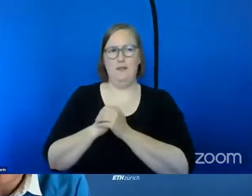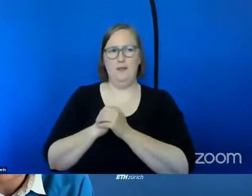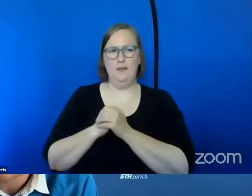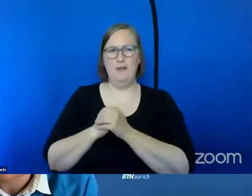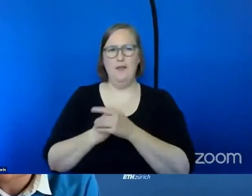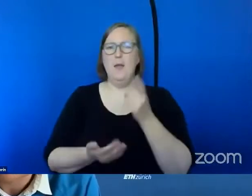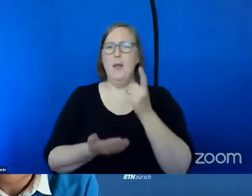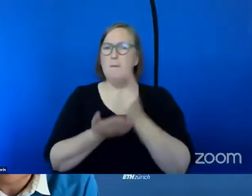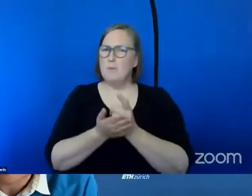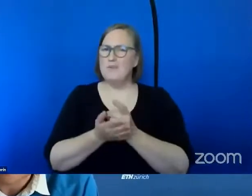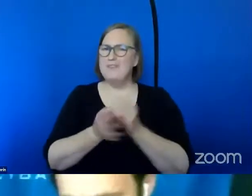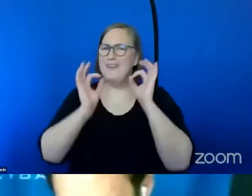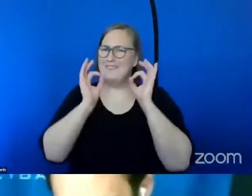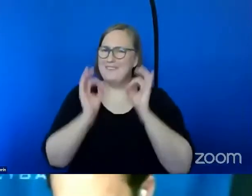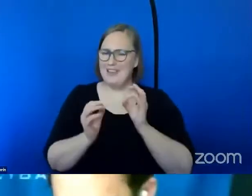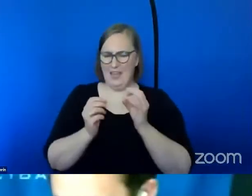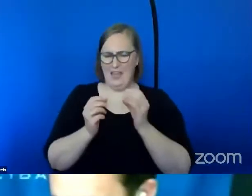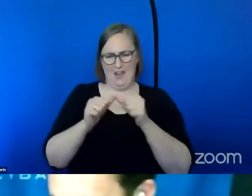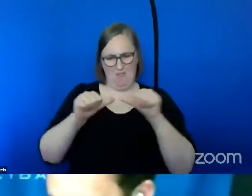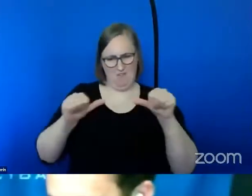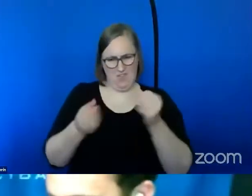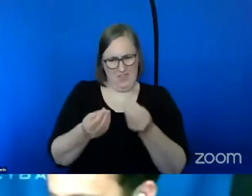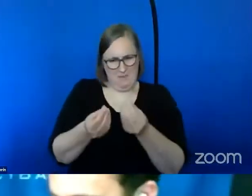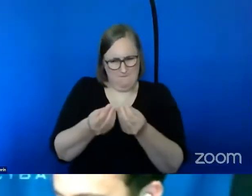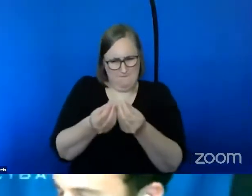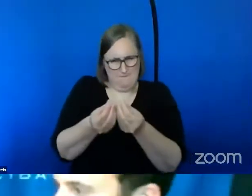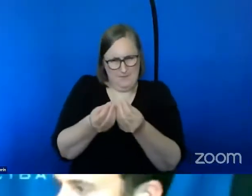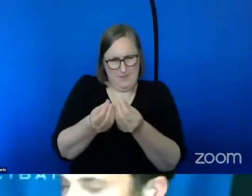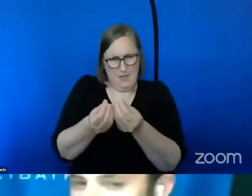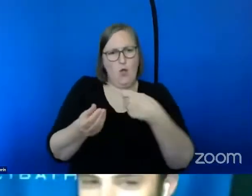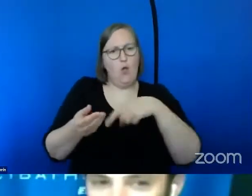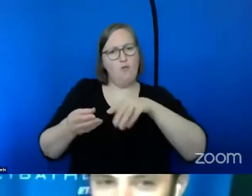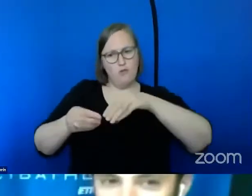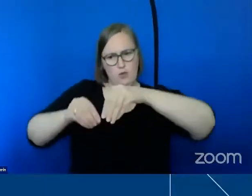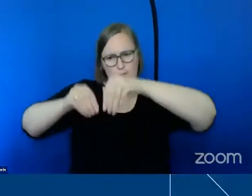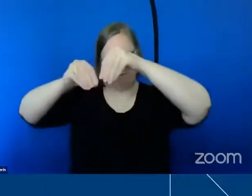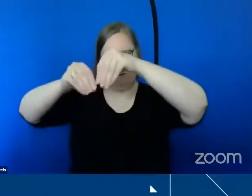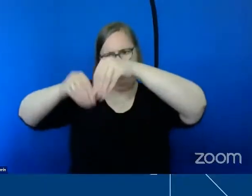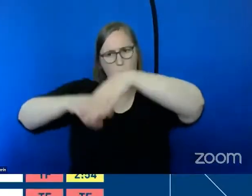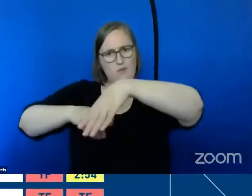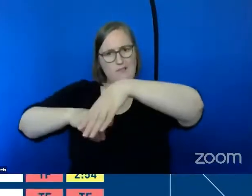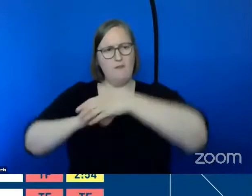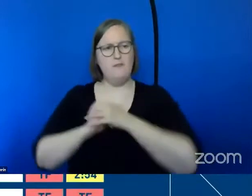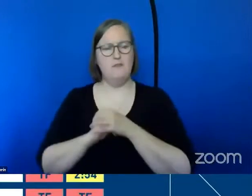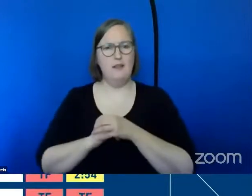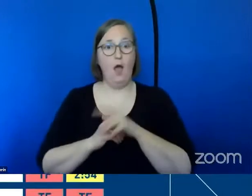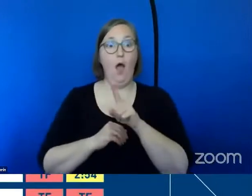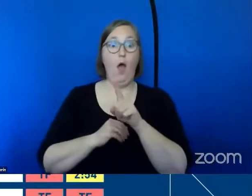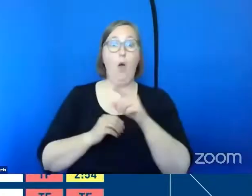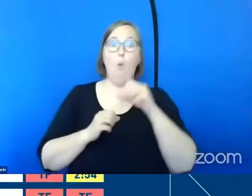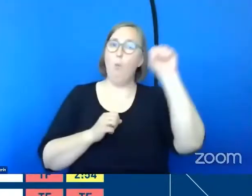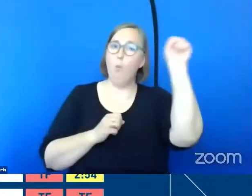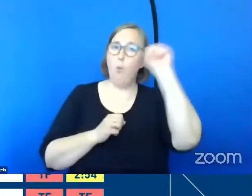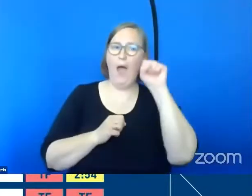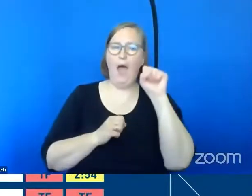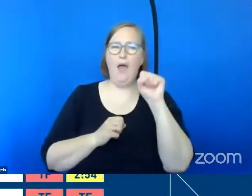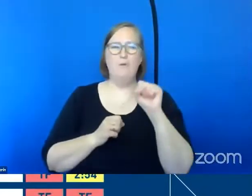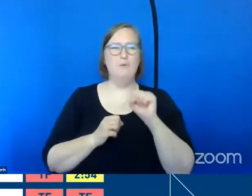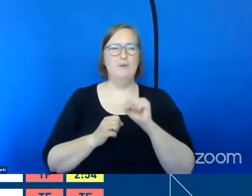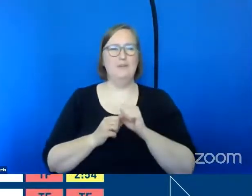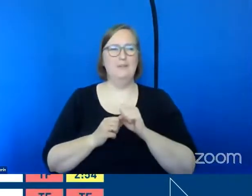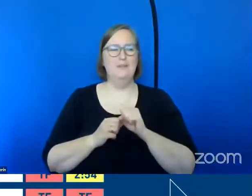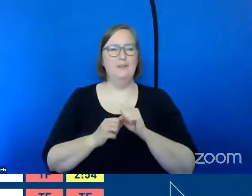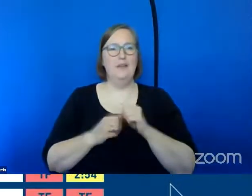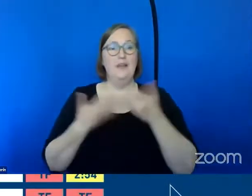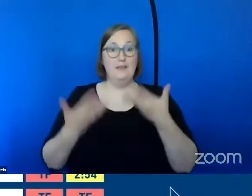of the result. Magnus Niska missing top position by 2 seconds. And congratulations to the